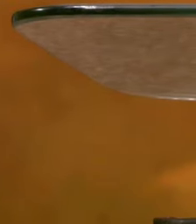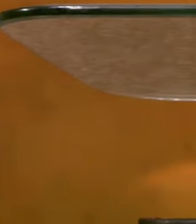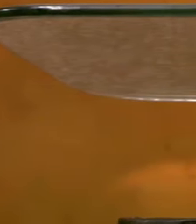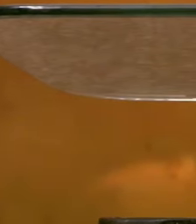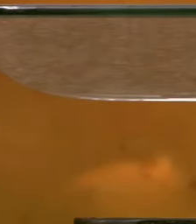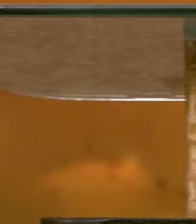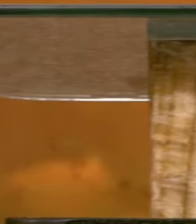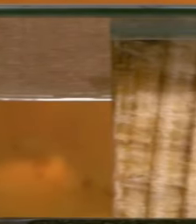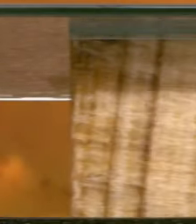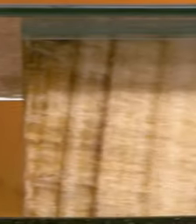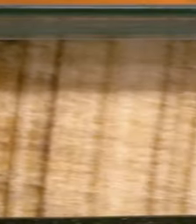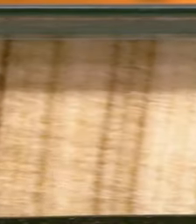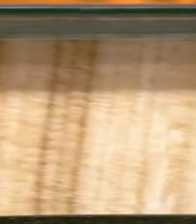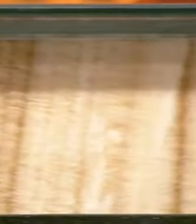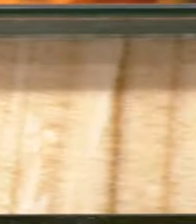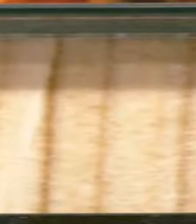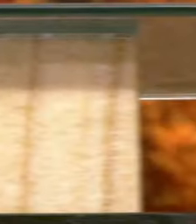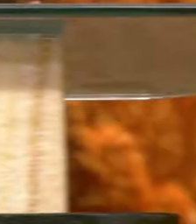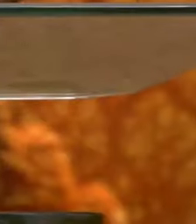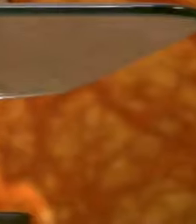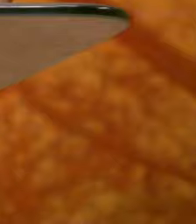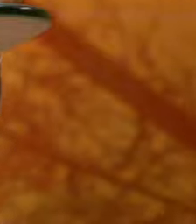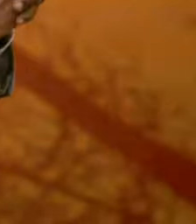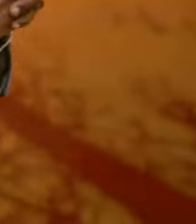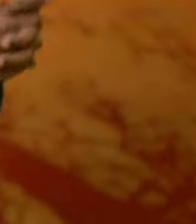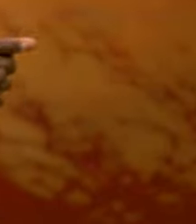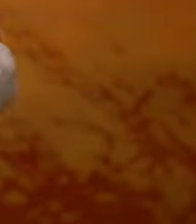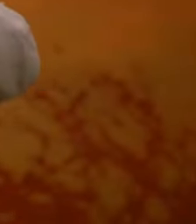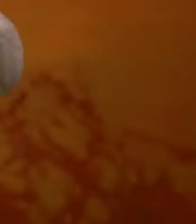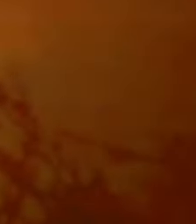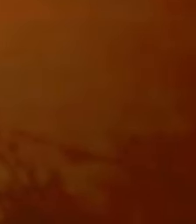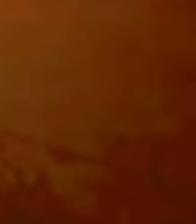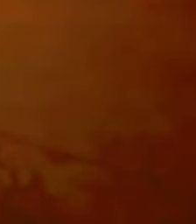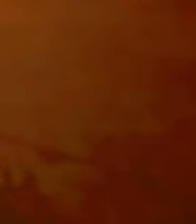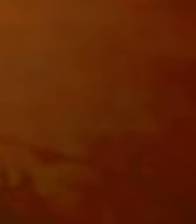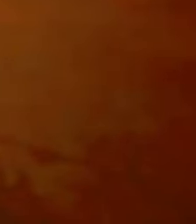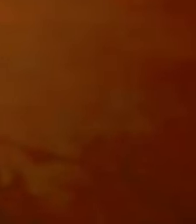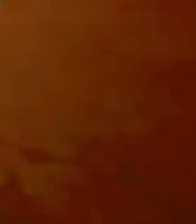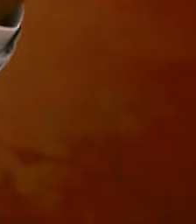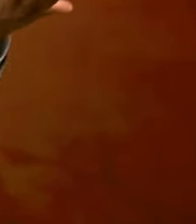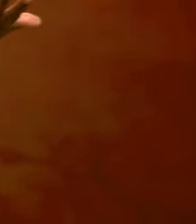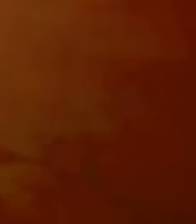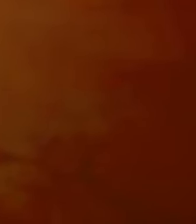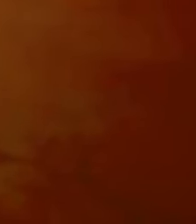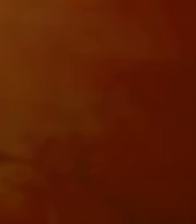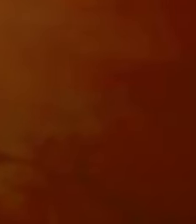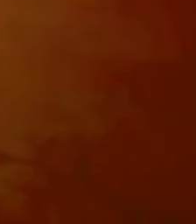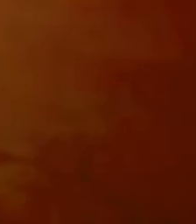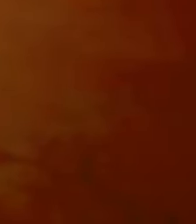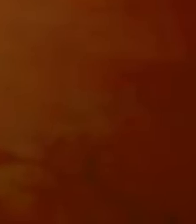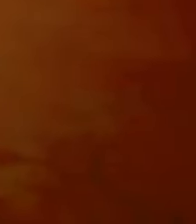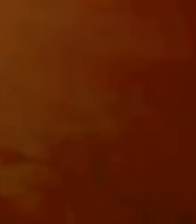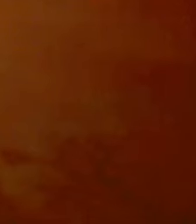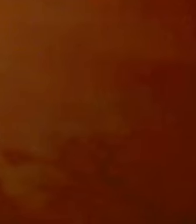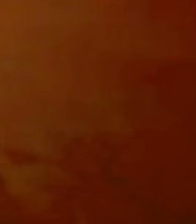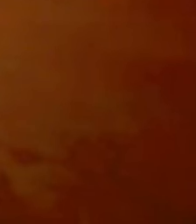and that James talks about faith with works. And they think there's a kind